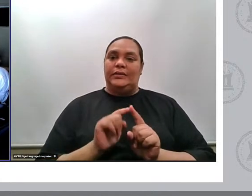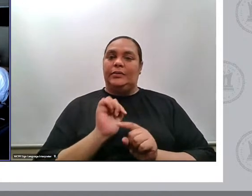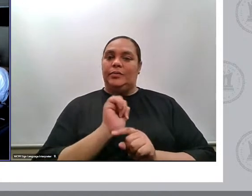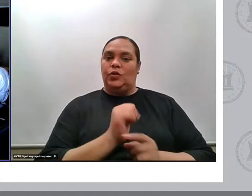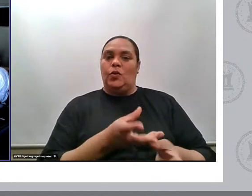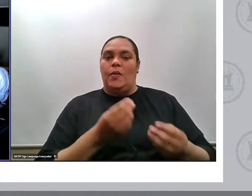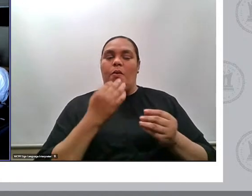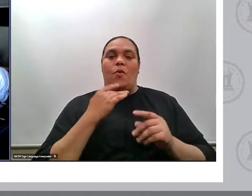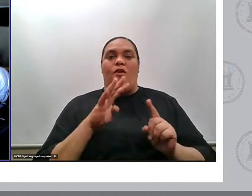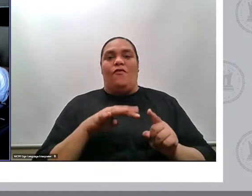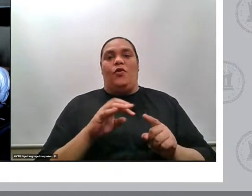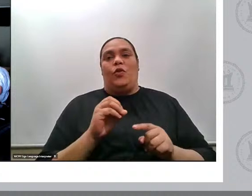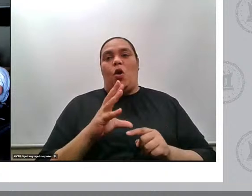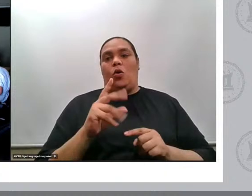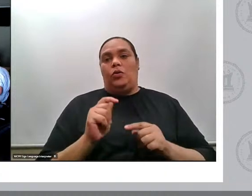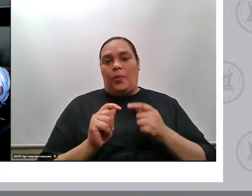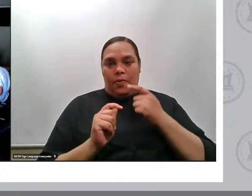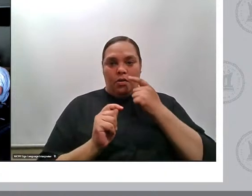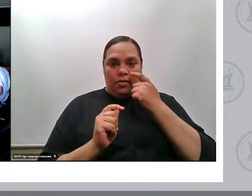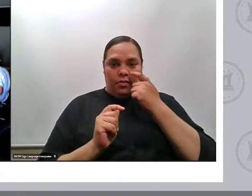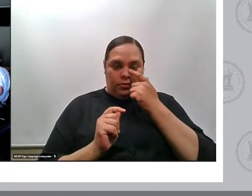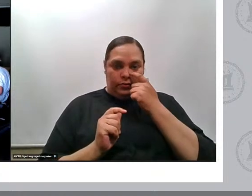on the 14th of October.